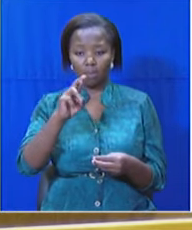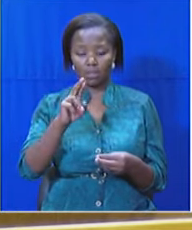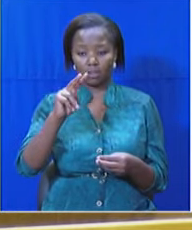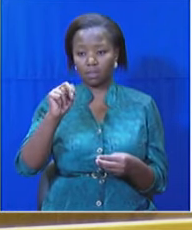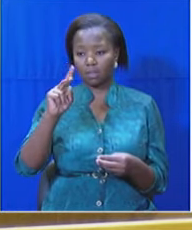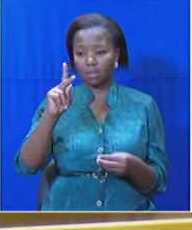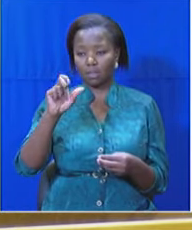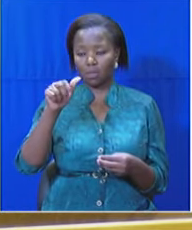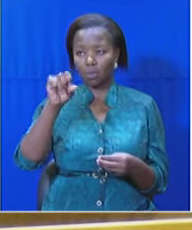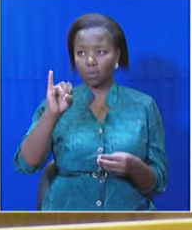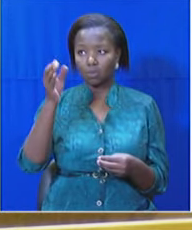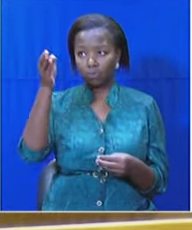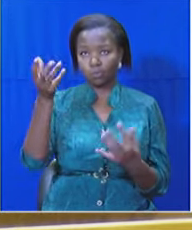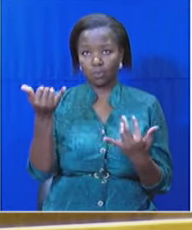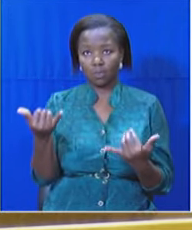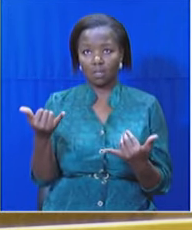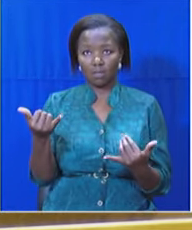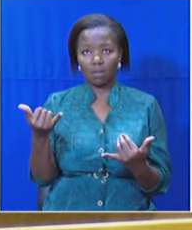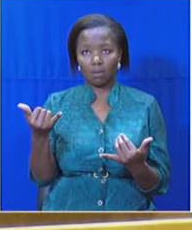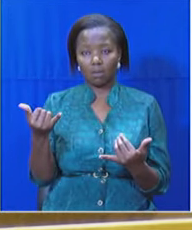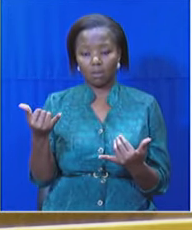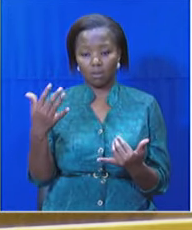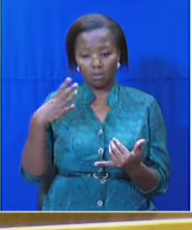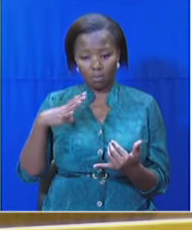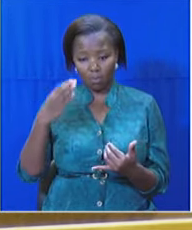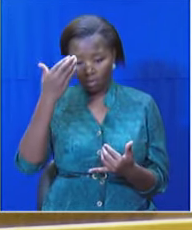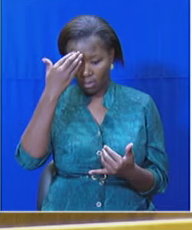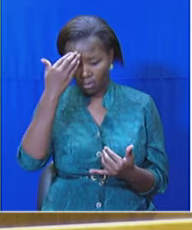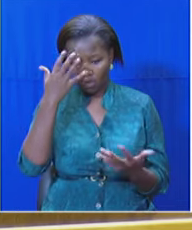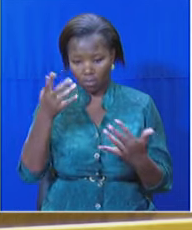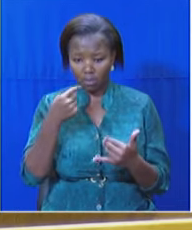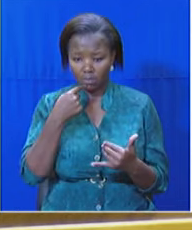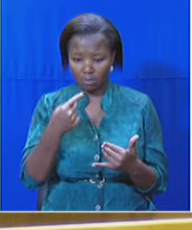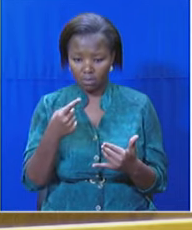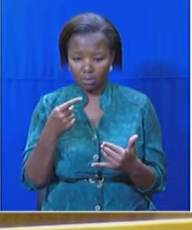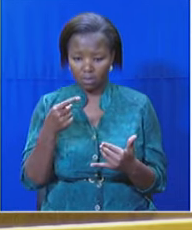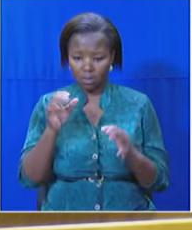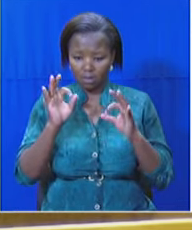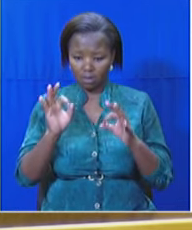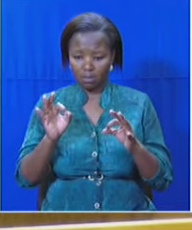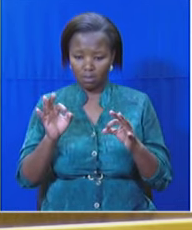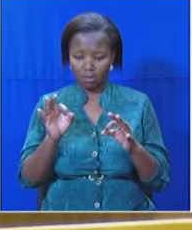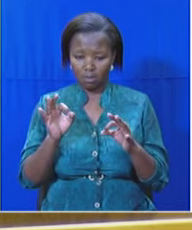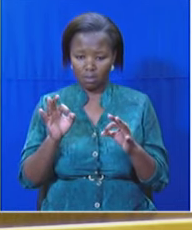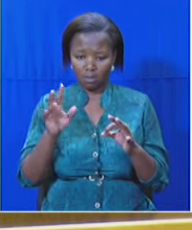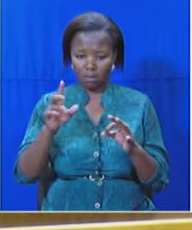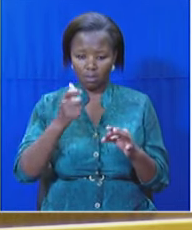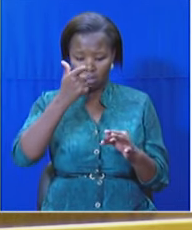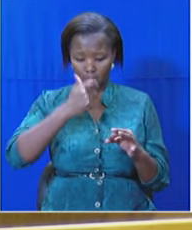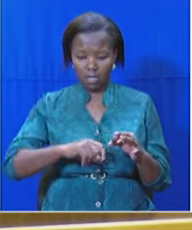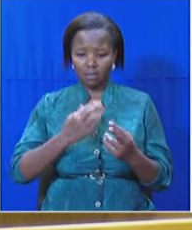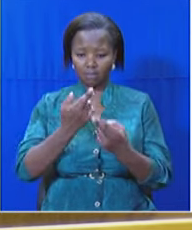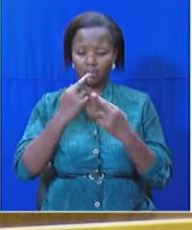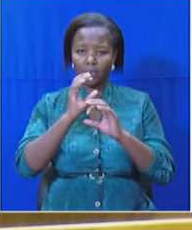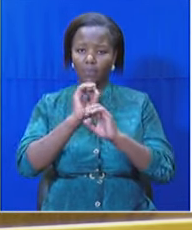Uyabuza ukuthi will the dignity be restored since ngathi dignity yakhe ayikho restored. Uyabuza ukuthi will he